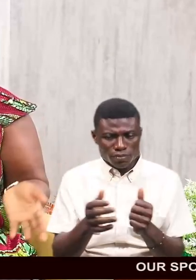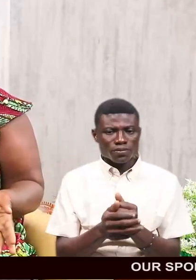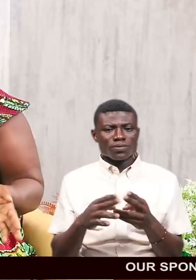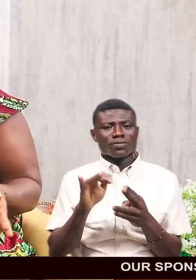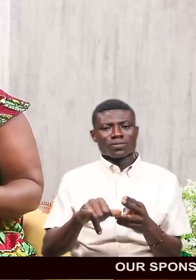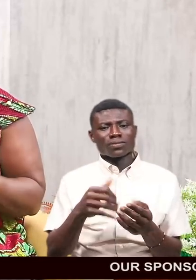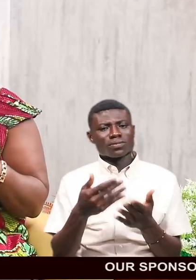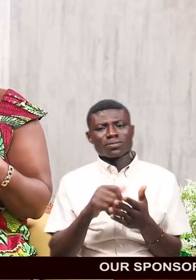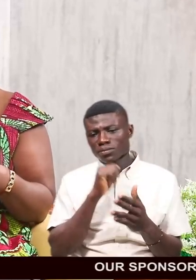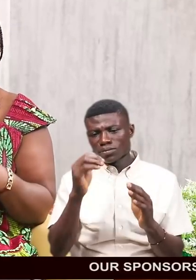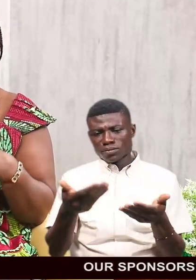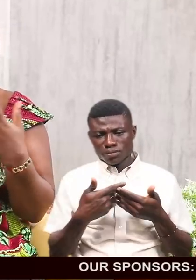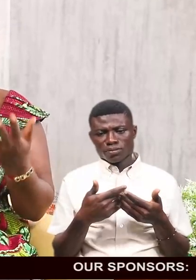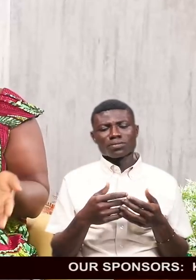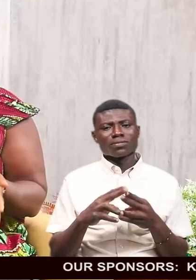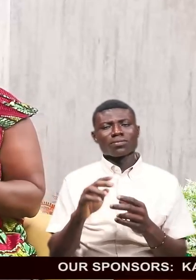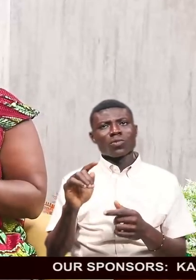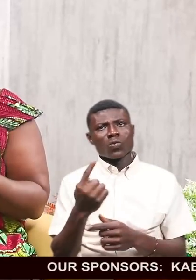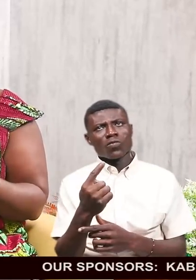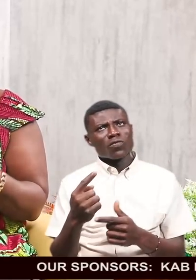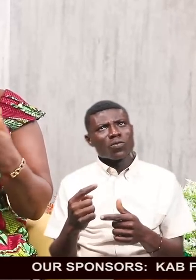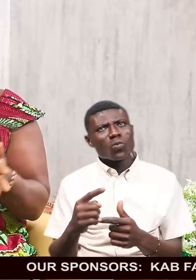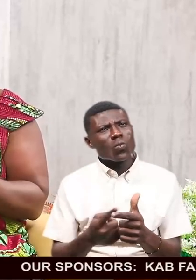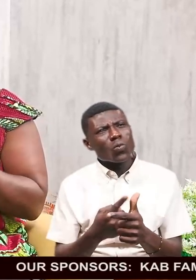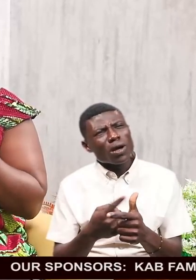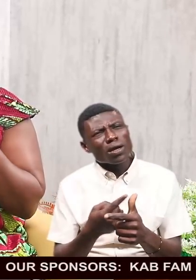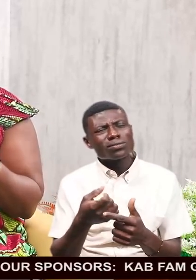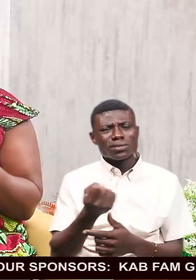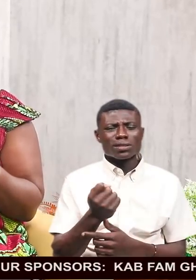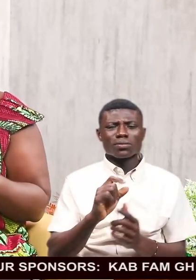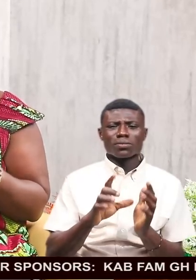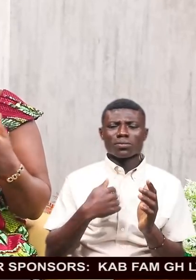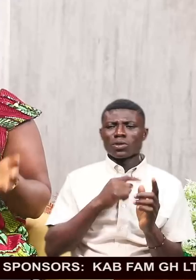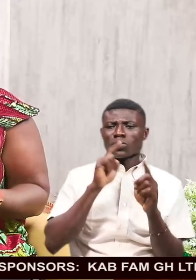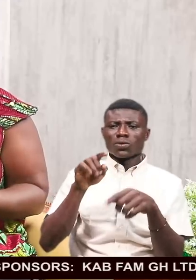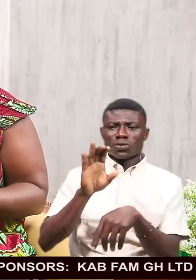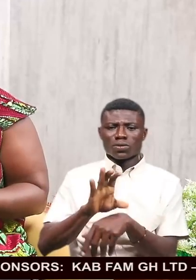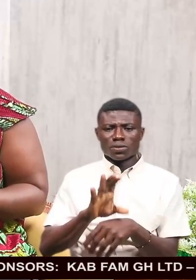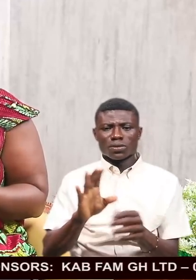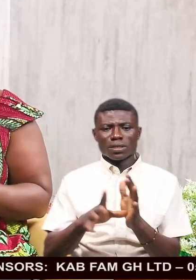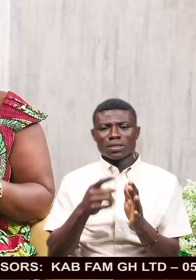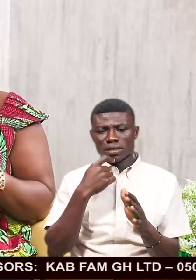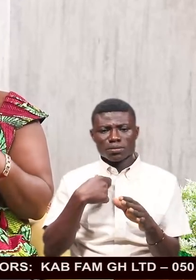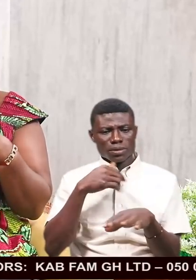eno ambassa inti one Saturday bi na me kwa sorry and I was see me ma o picture.